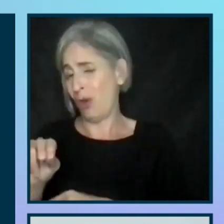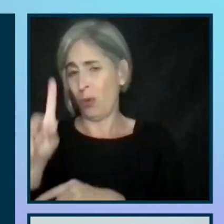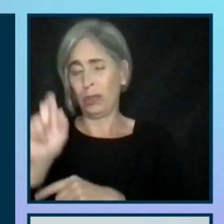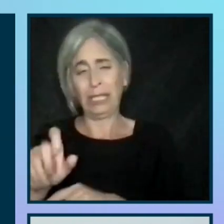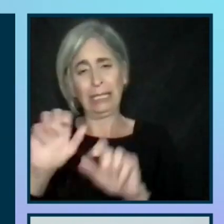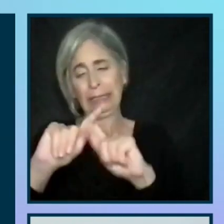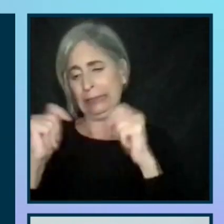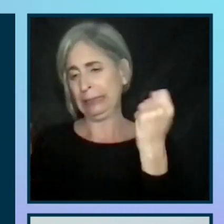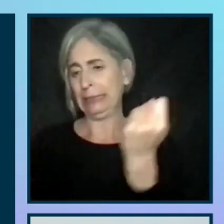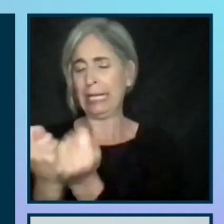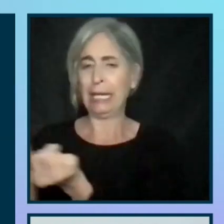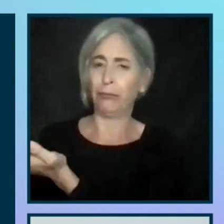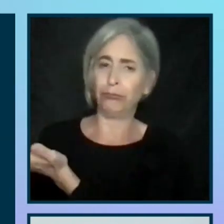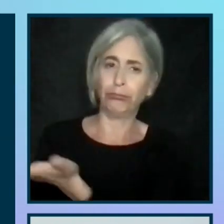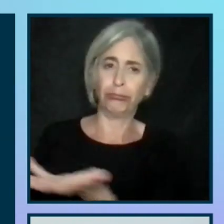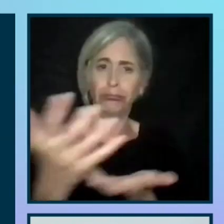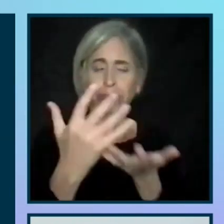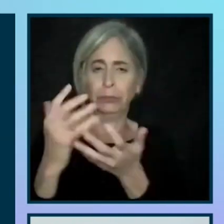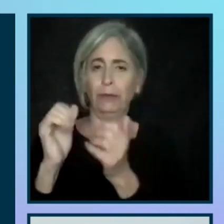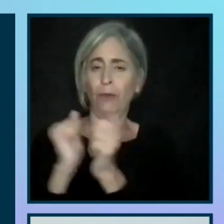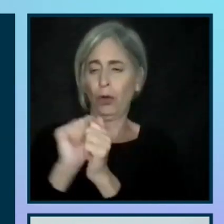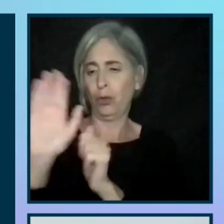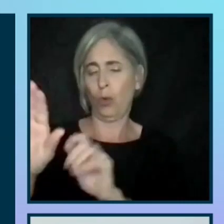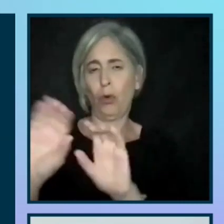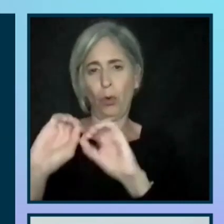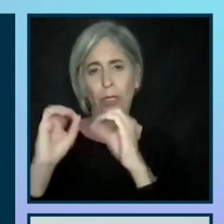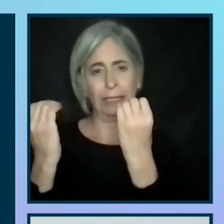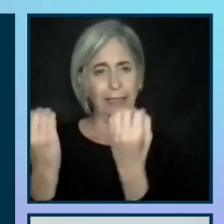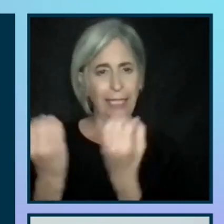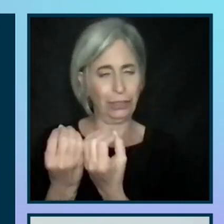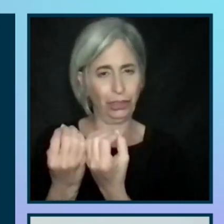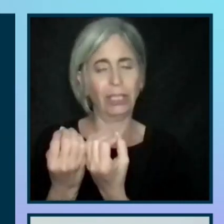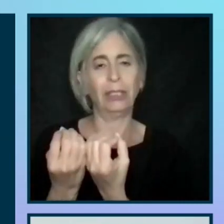an accessibility team for your organization.